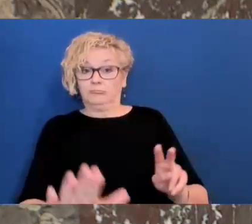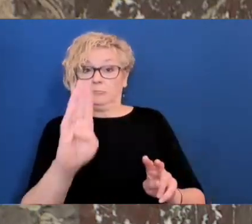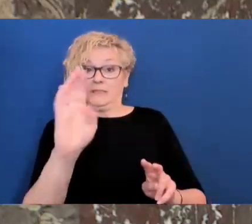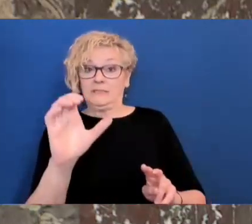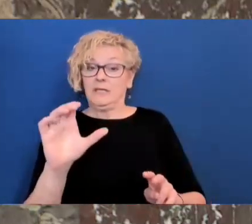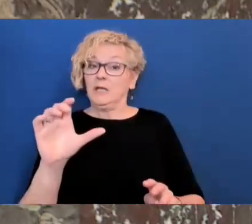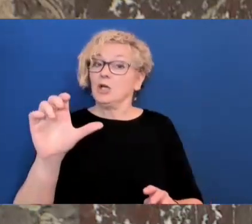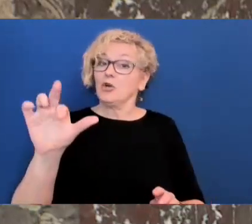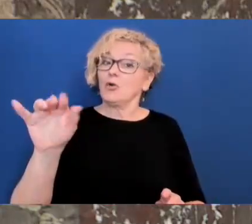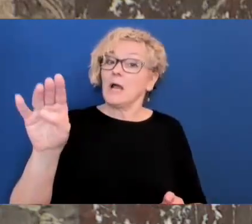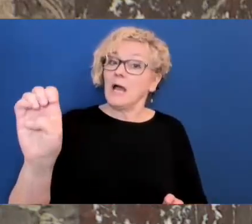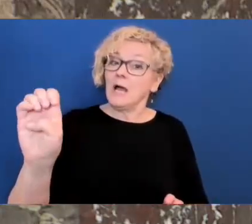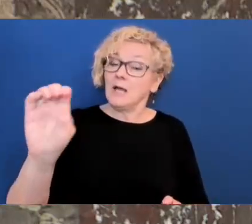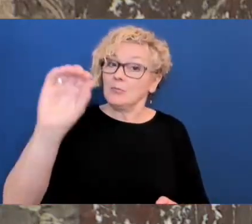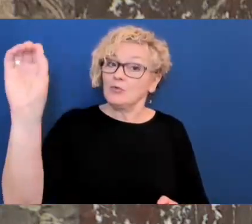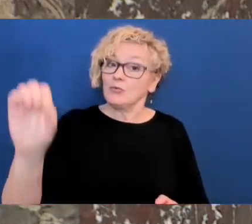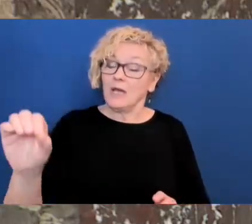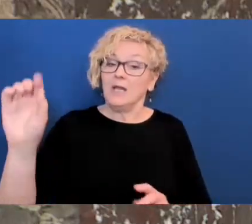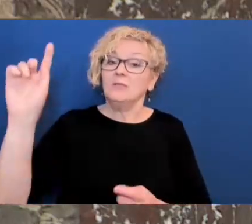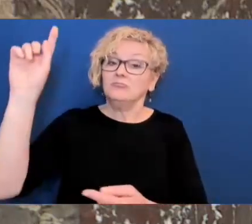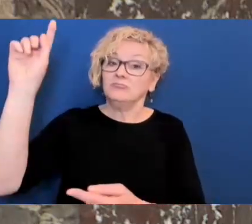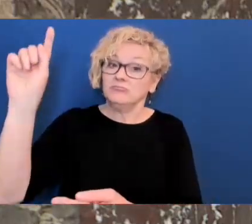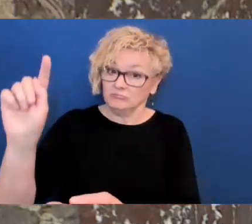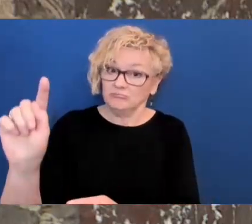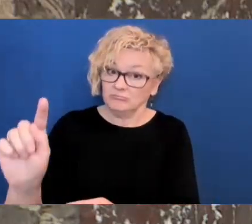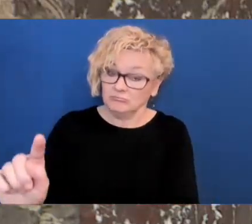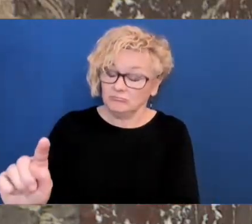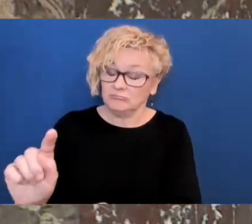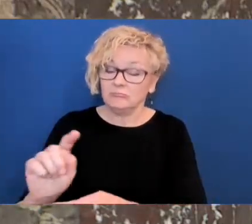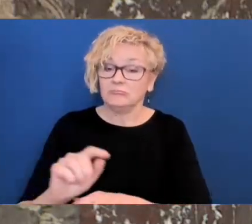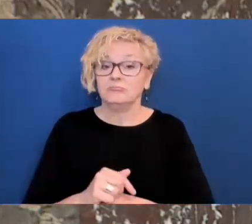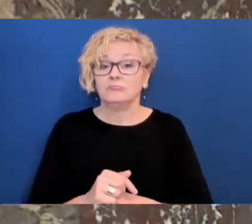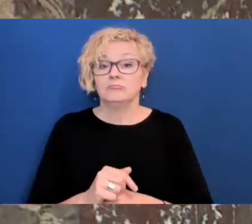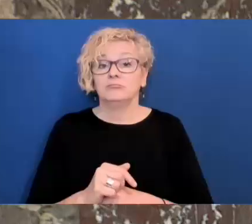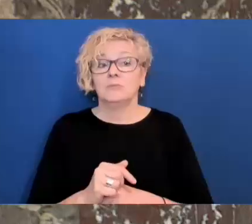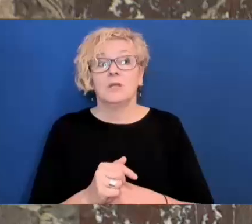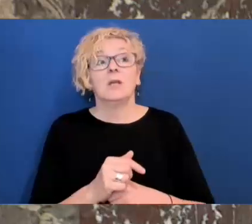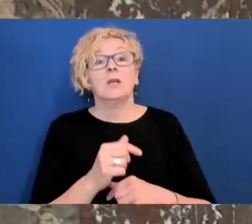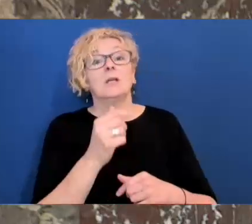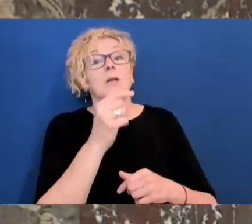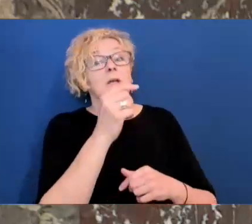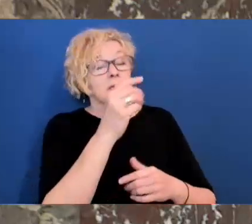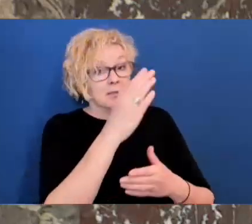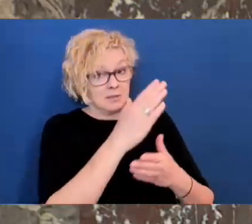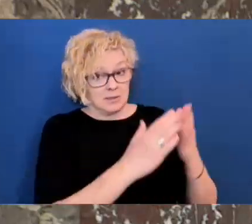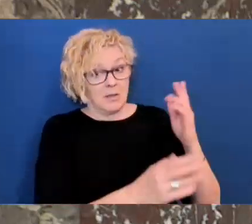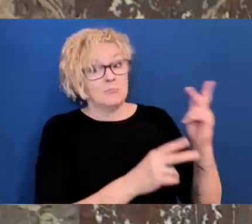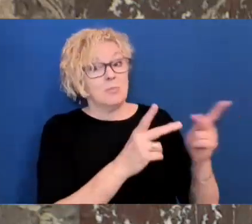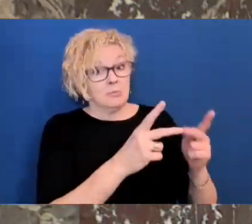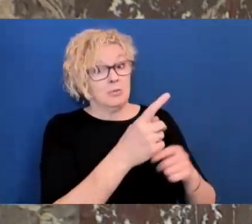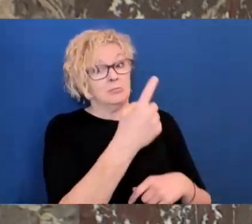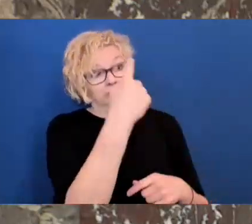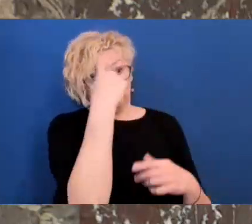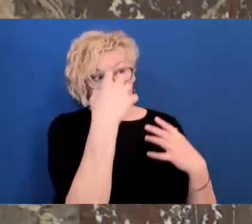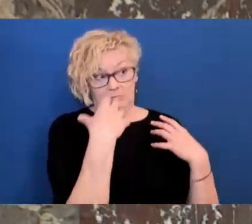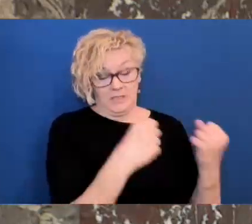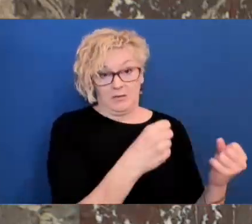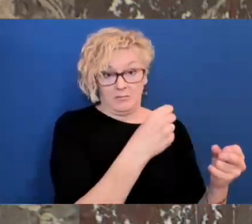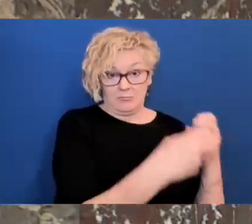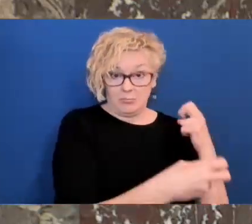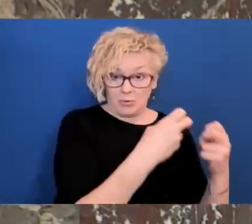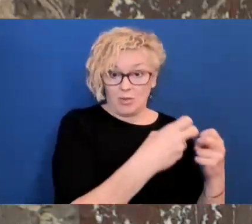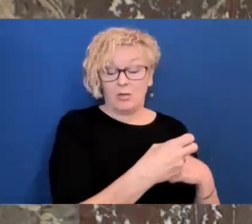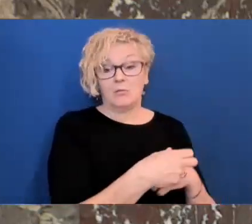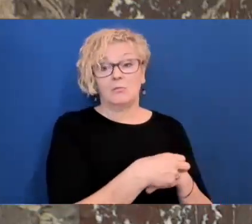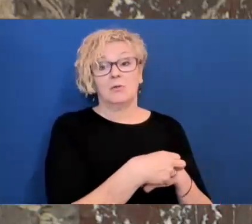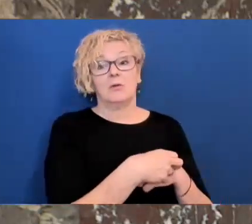intervening with repeat violent offenders, with people struggling with mental health issues, with criminality generally, are driving down crime